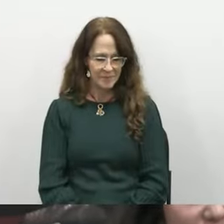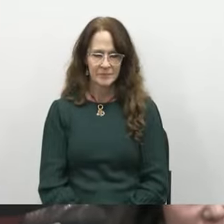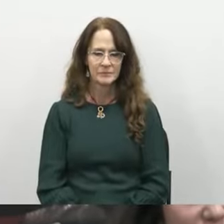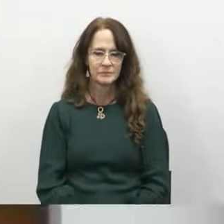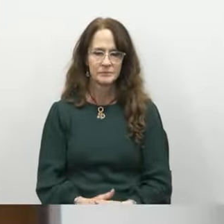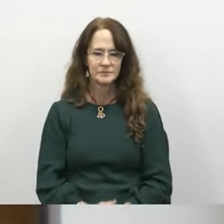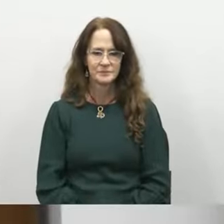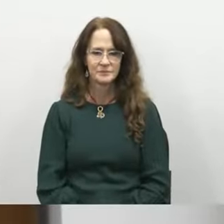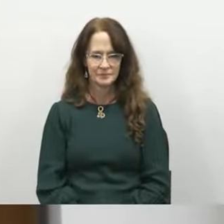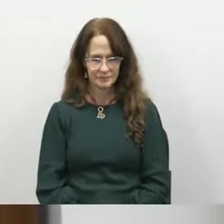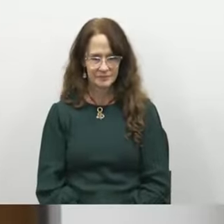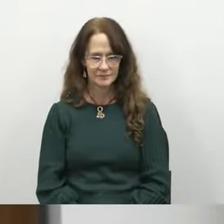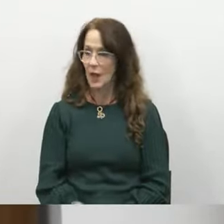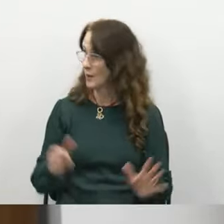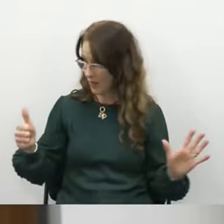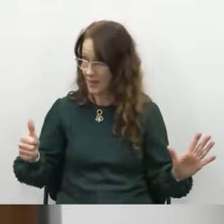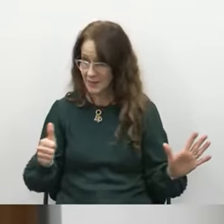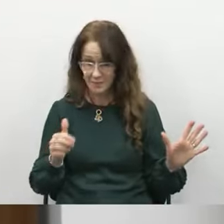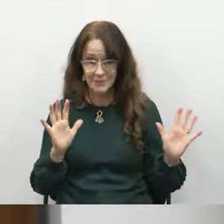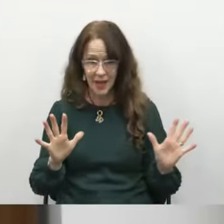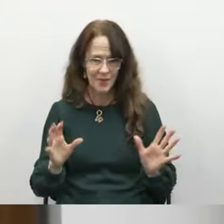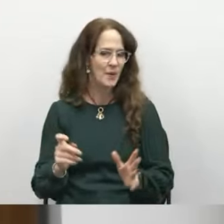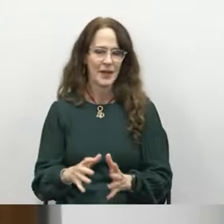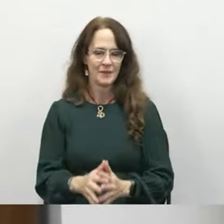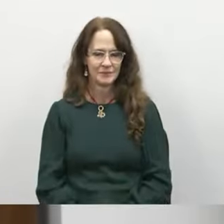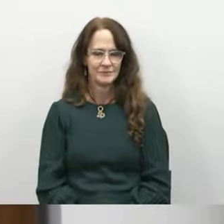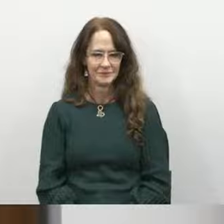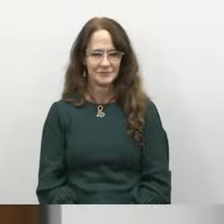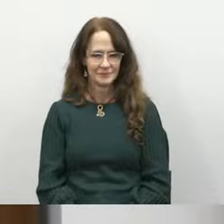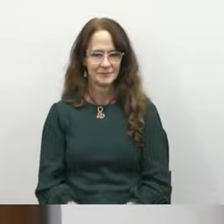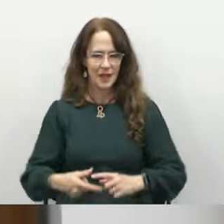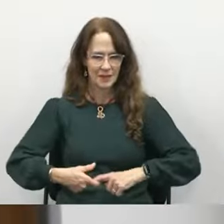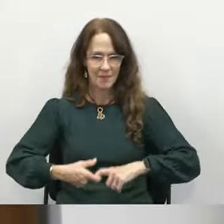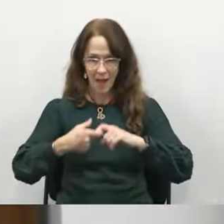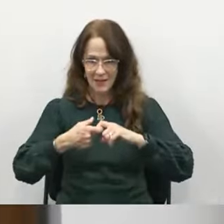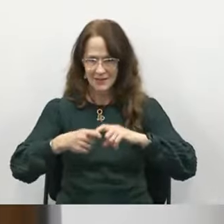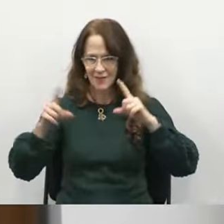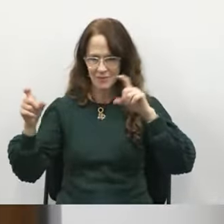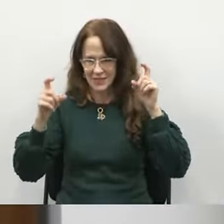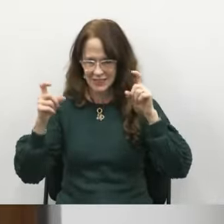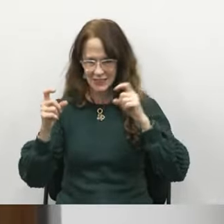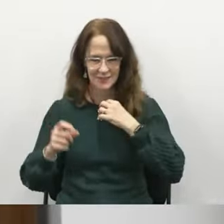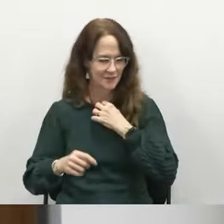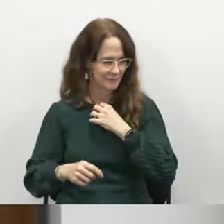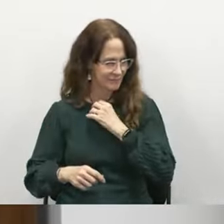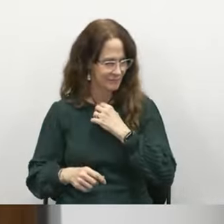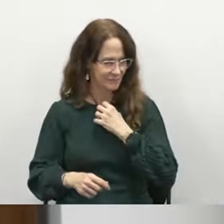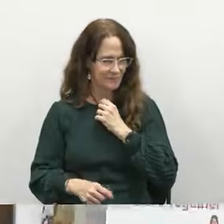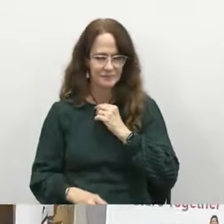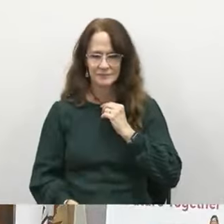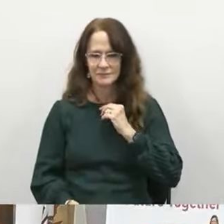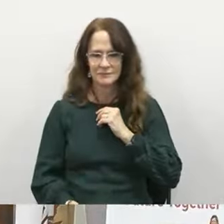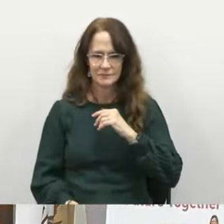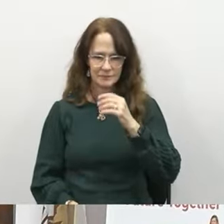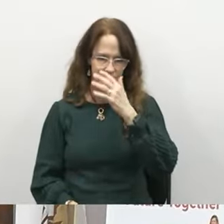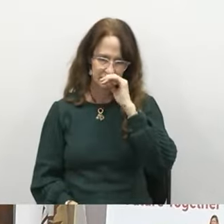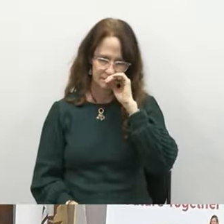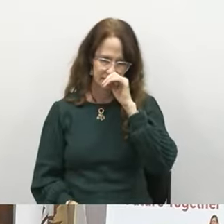Okay, so I got the thumbs up. That means we're going to take a pause and do a photo. So we're going to invite you up here.